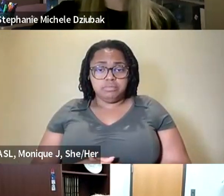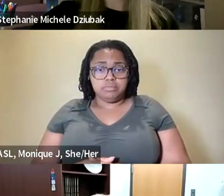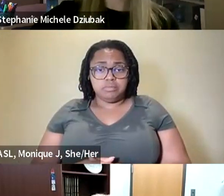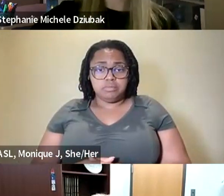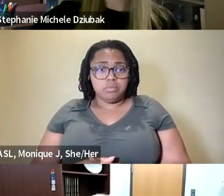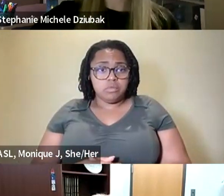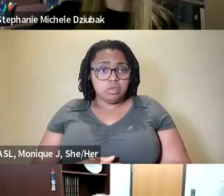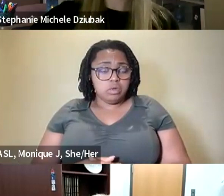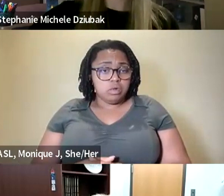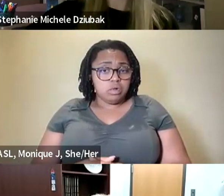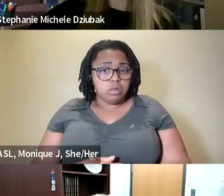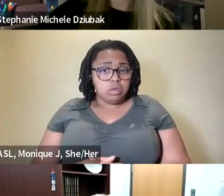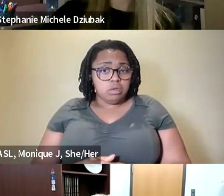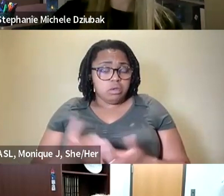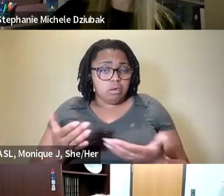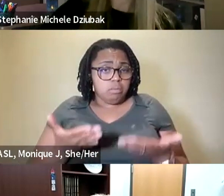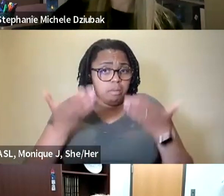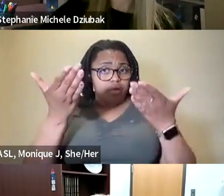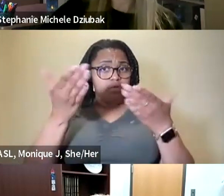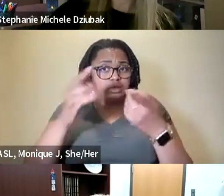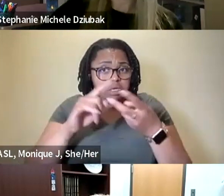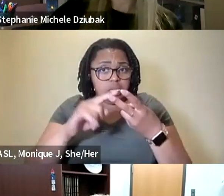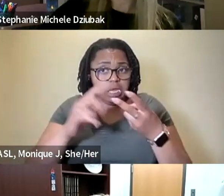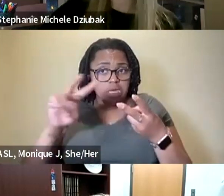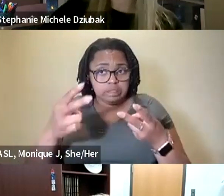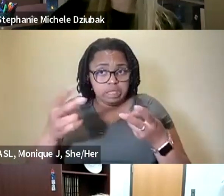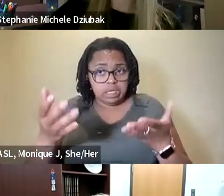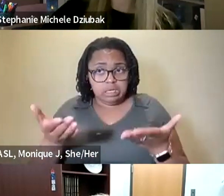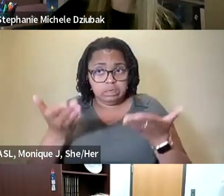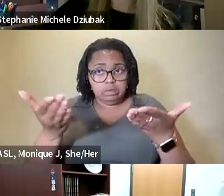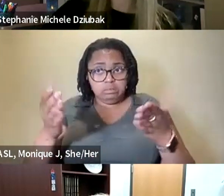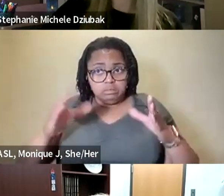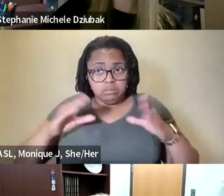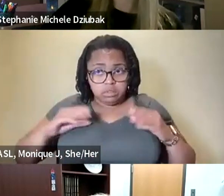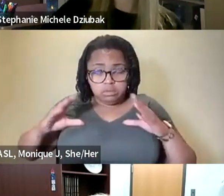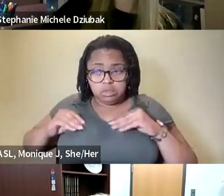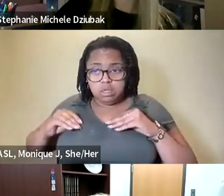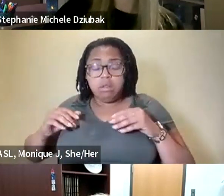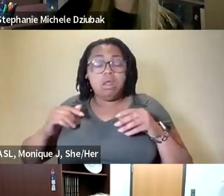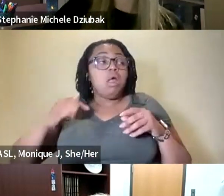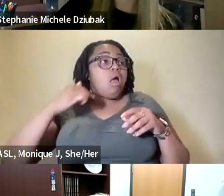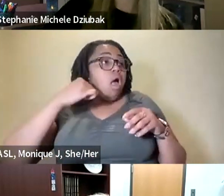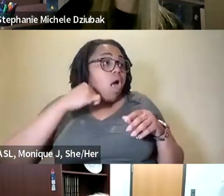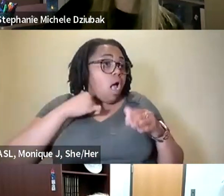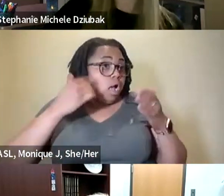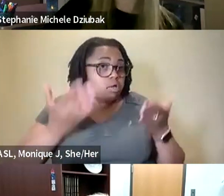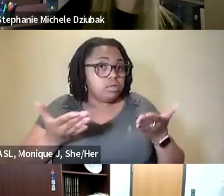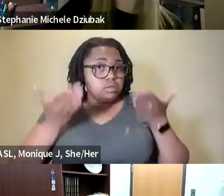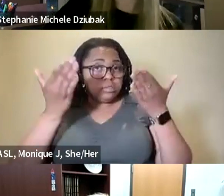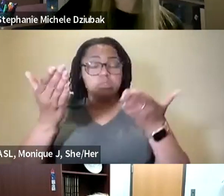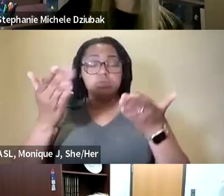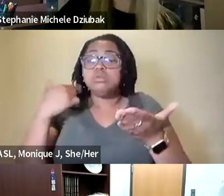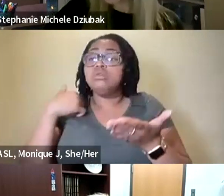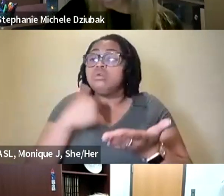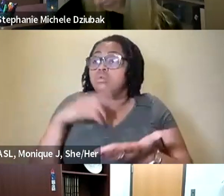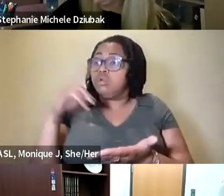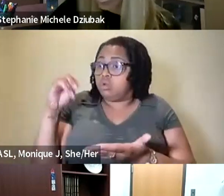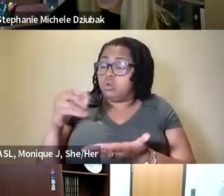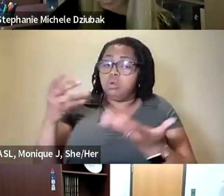Do we have a motion in a second? I move that we do what Misha just